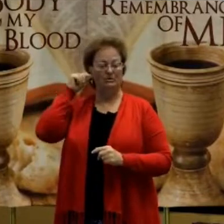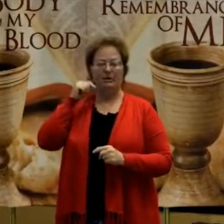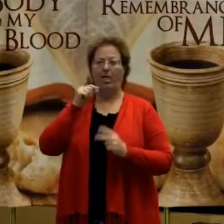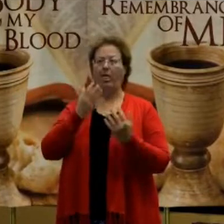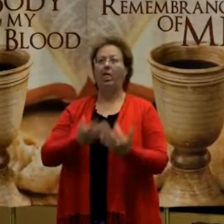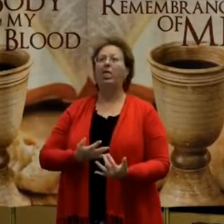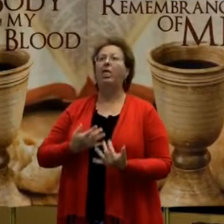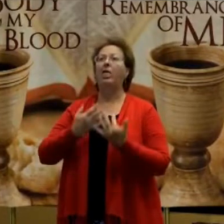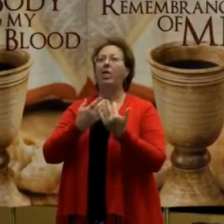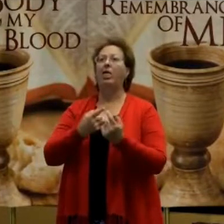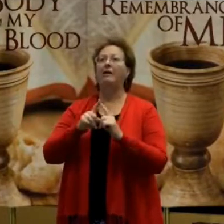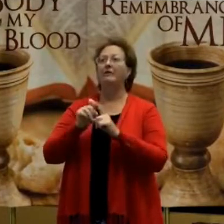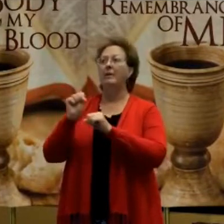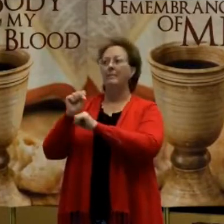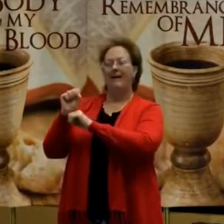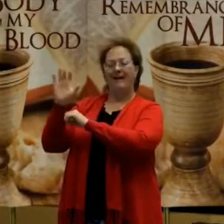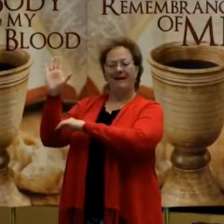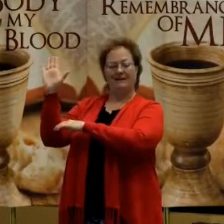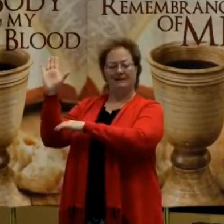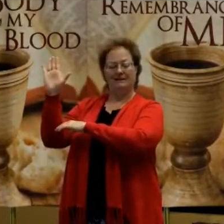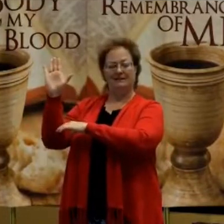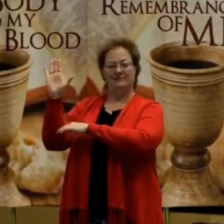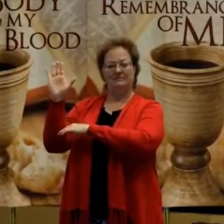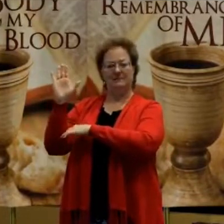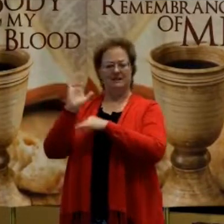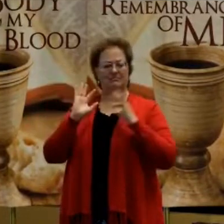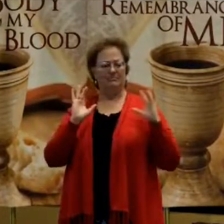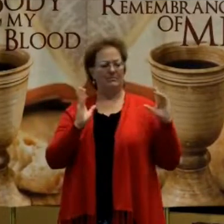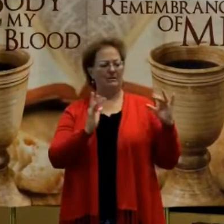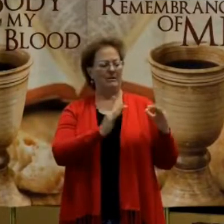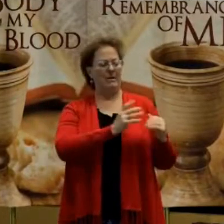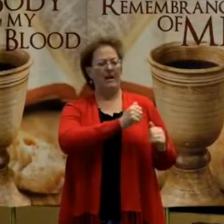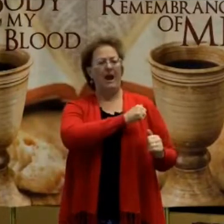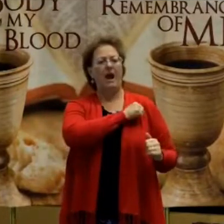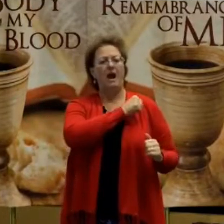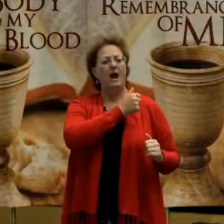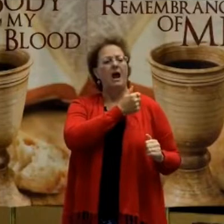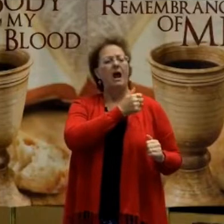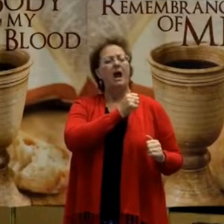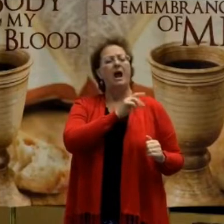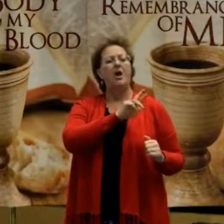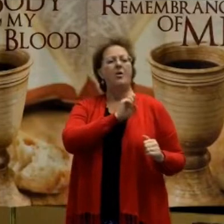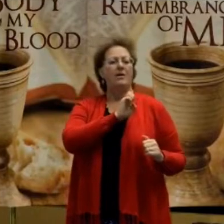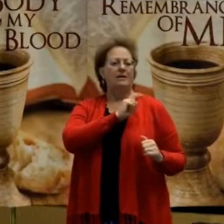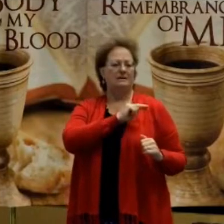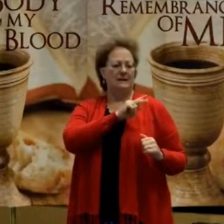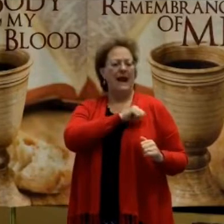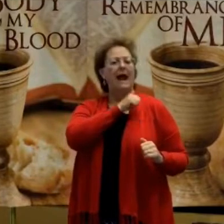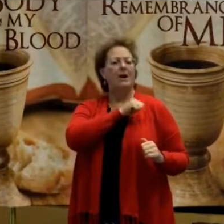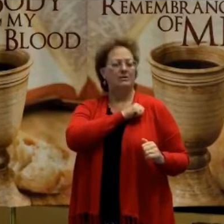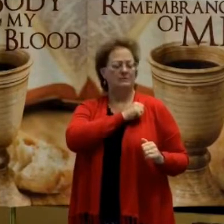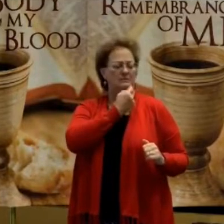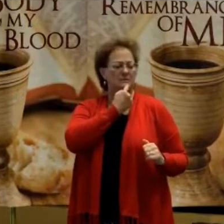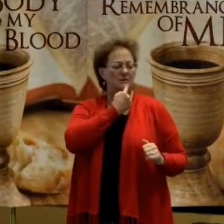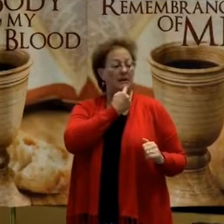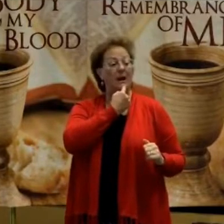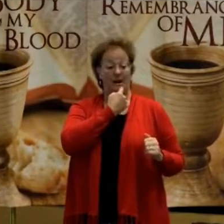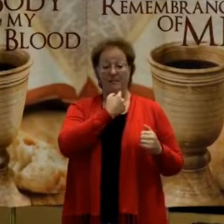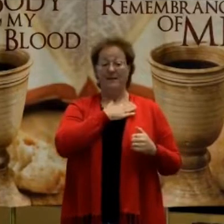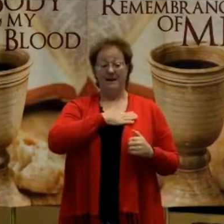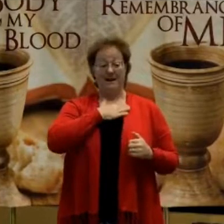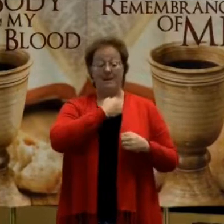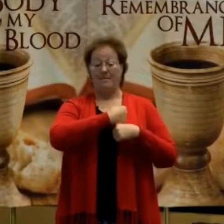coming down from the mountain, they gathered around Aaron and said, "Come, make us gods who will go before